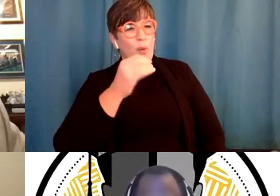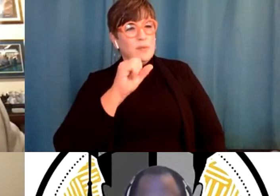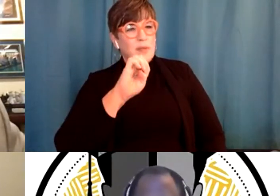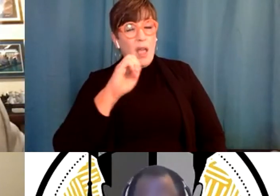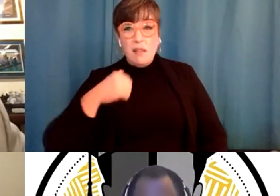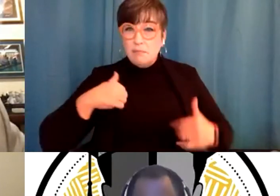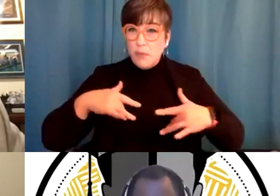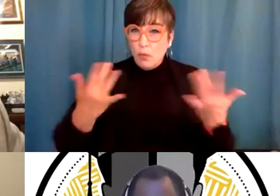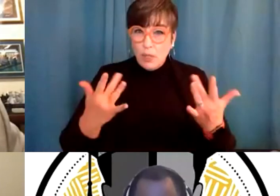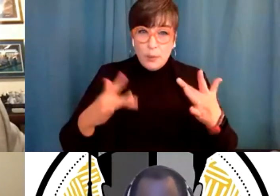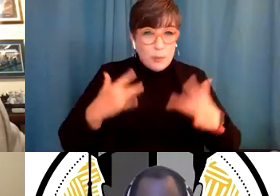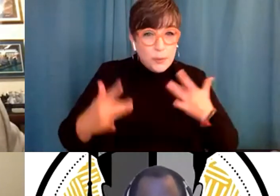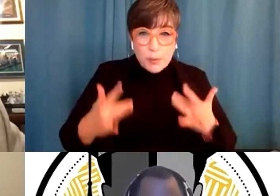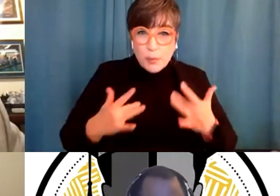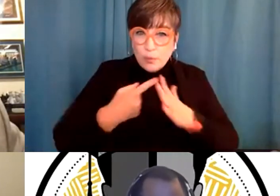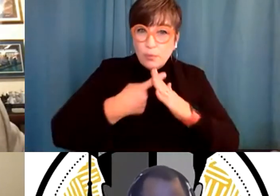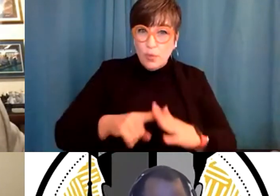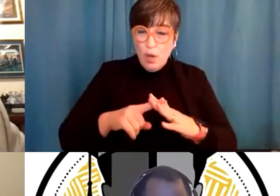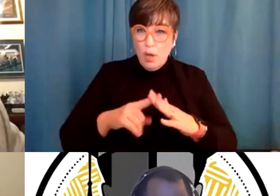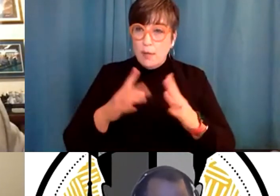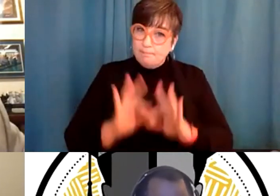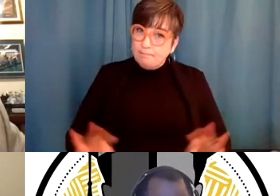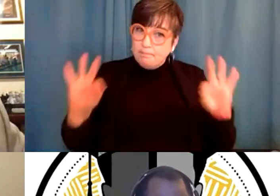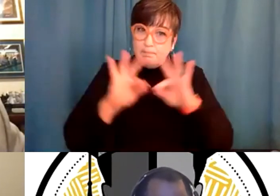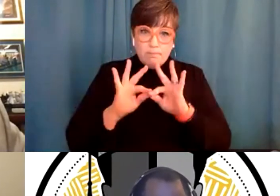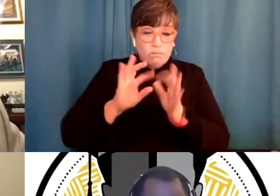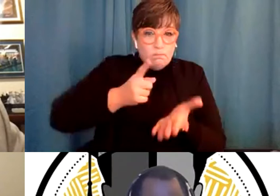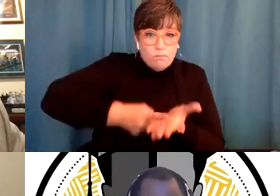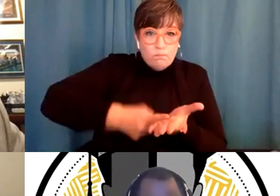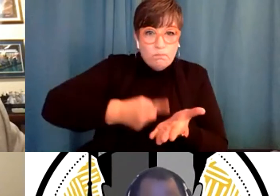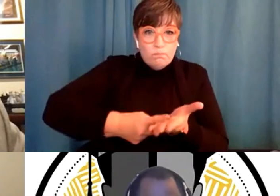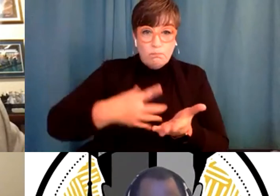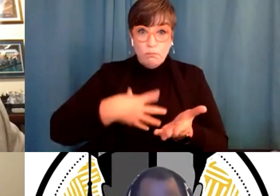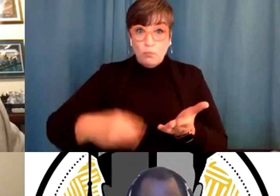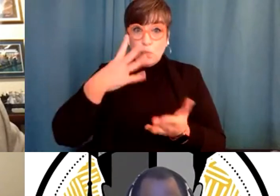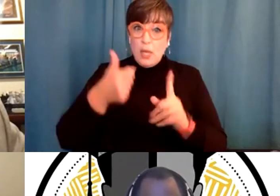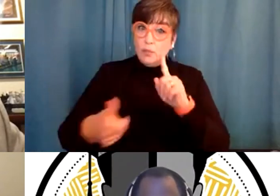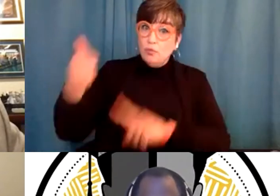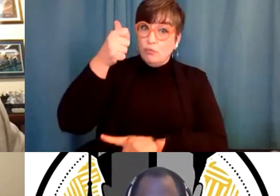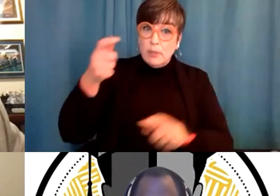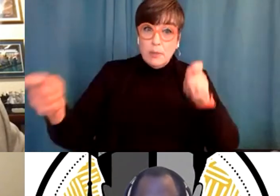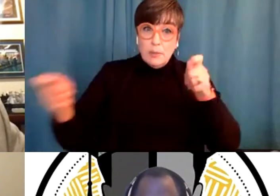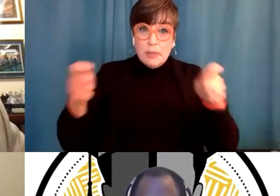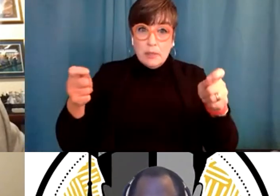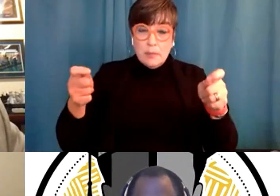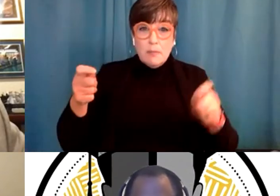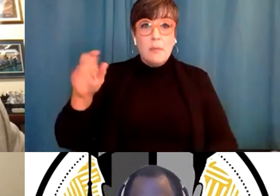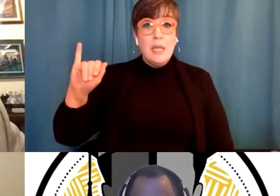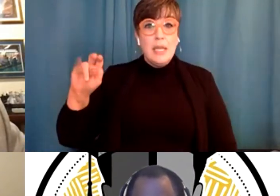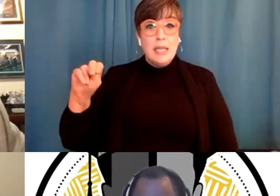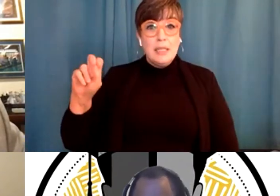important civility series event: white supremacy, insurrection, and US